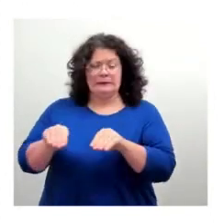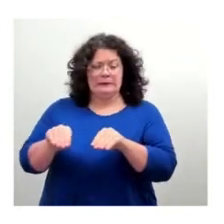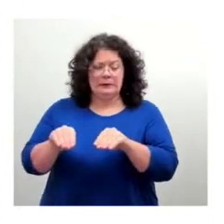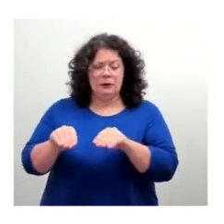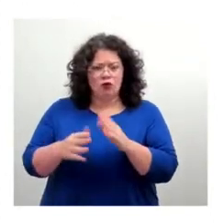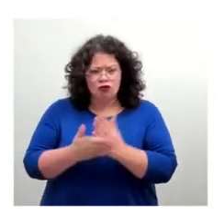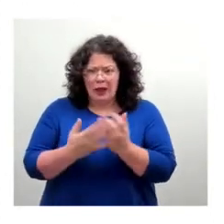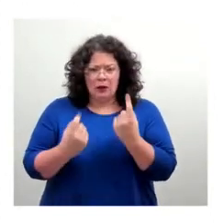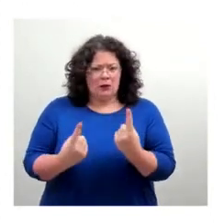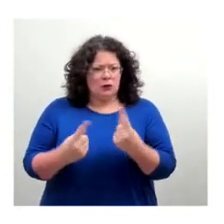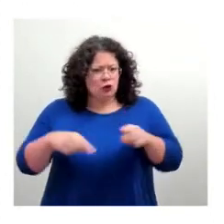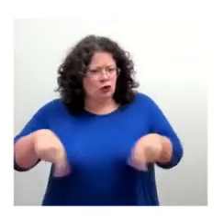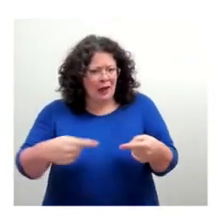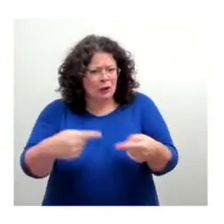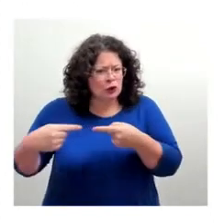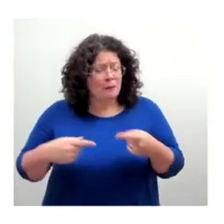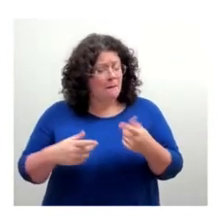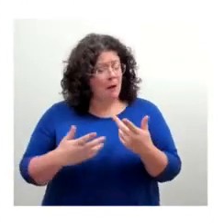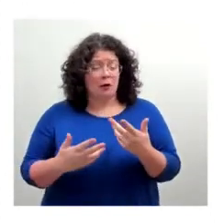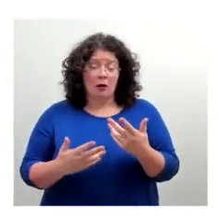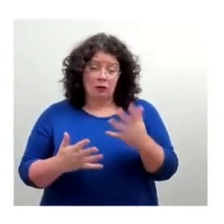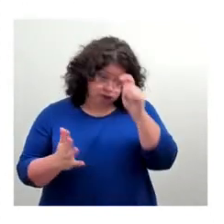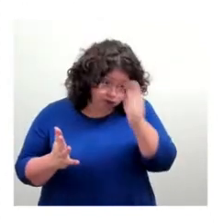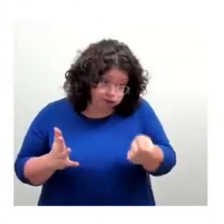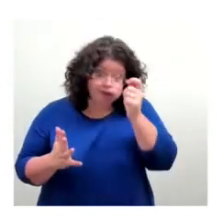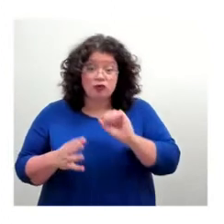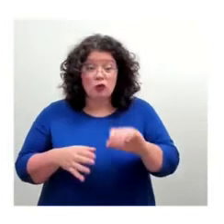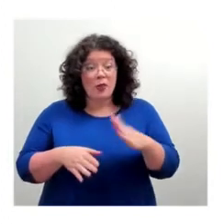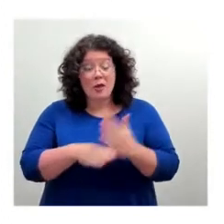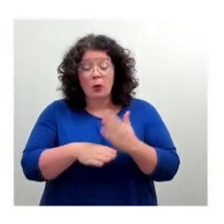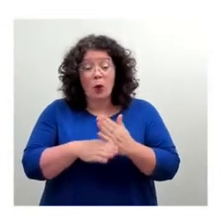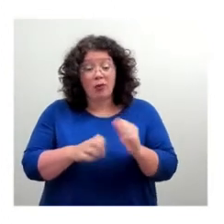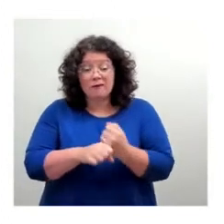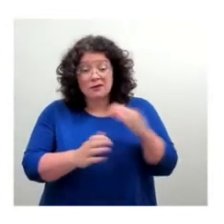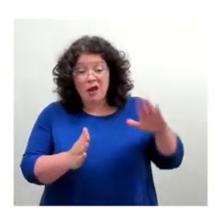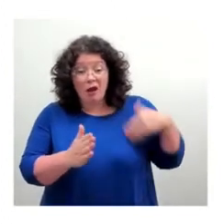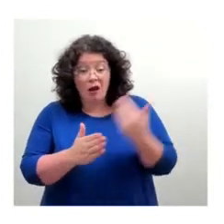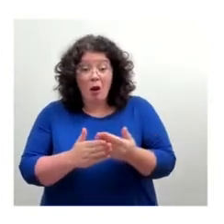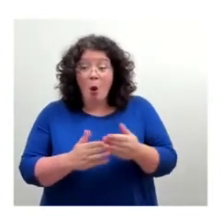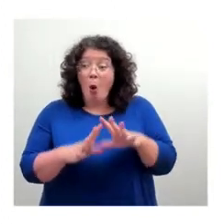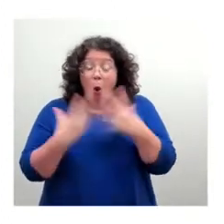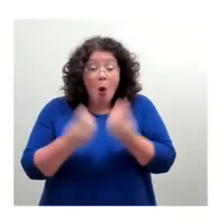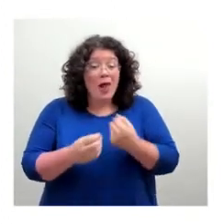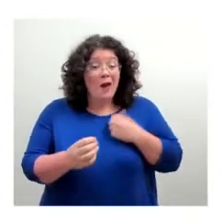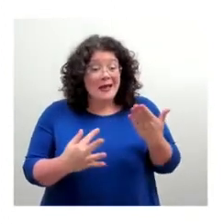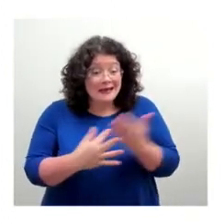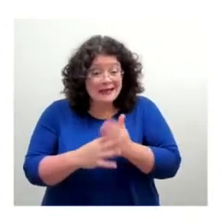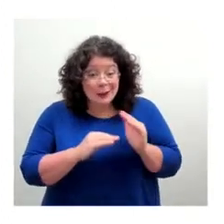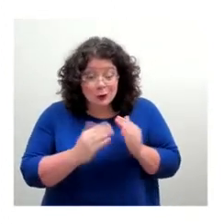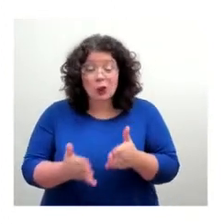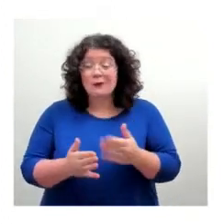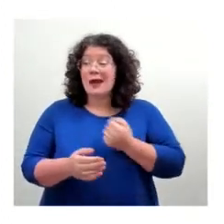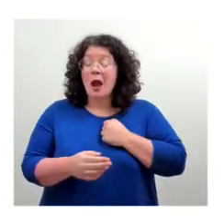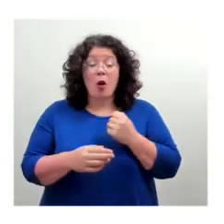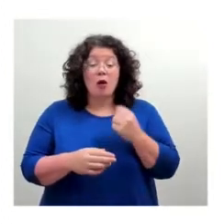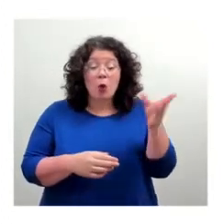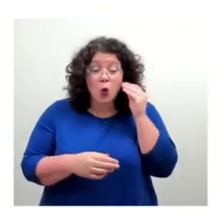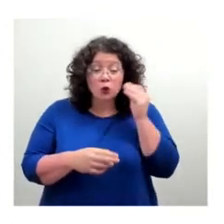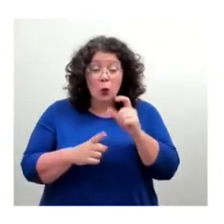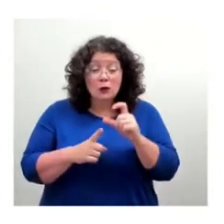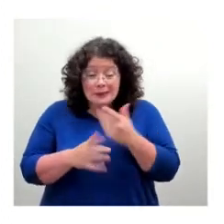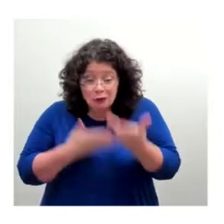much unaffected. So, to date, we've audio described 2,800 programs this year. So by the end